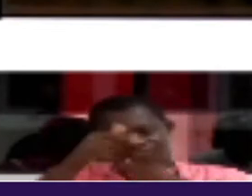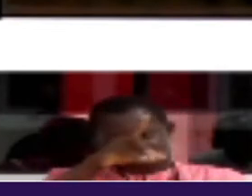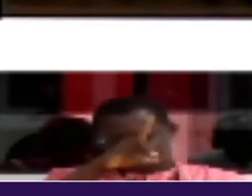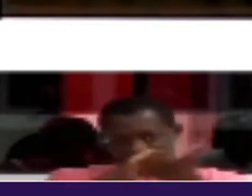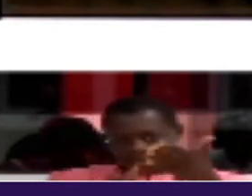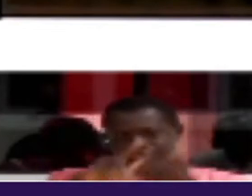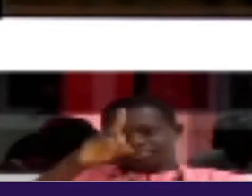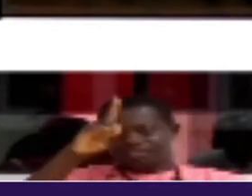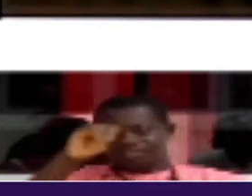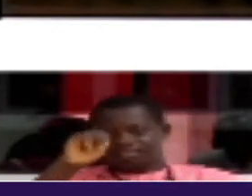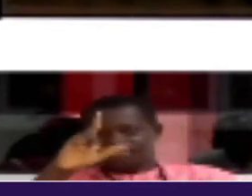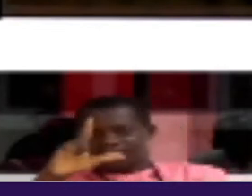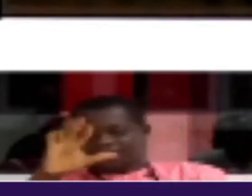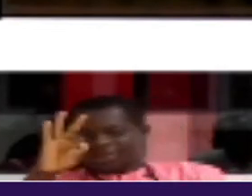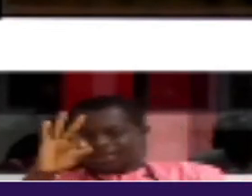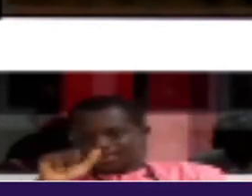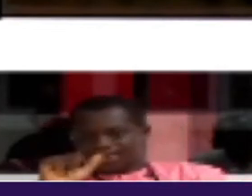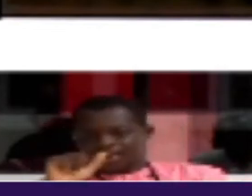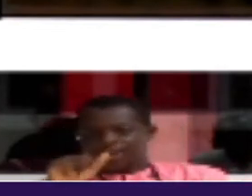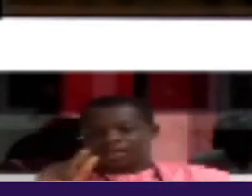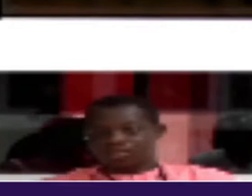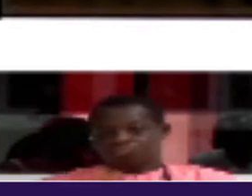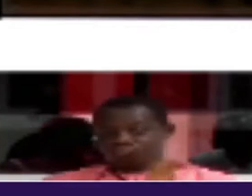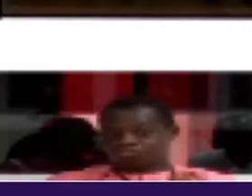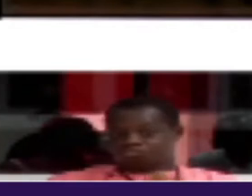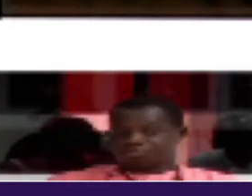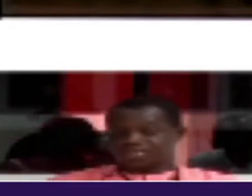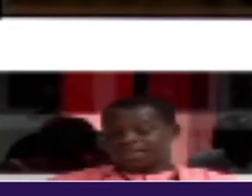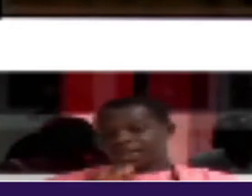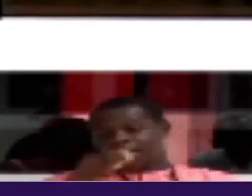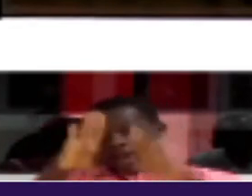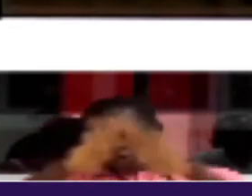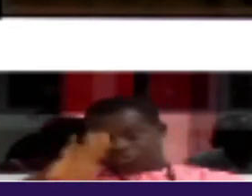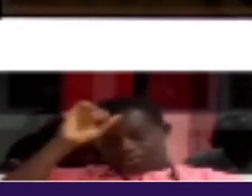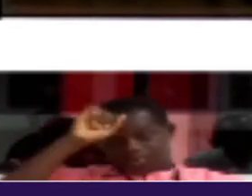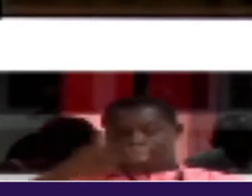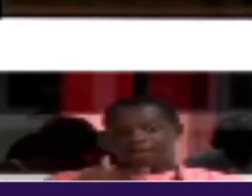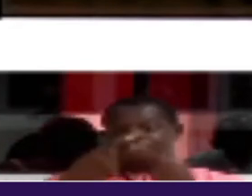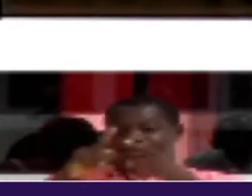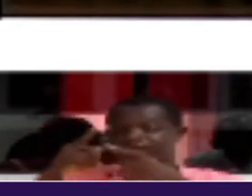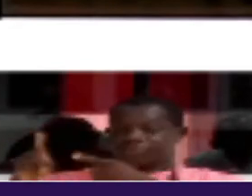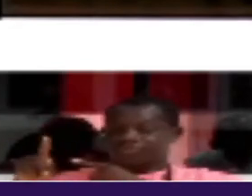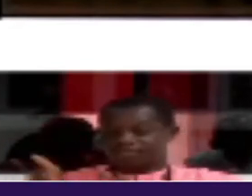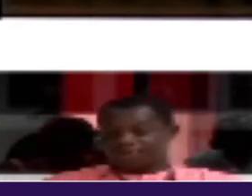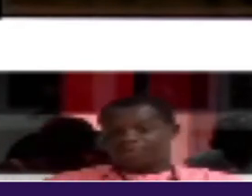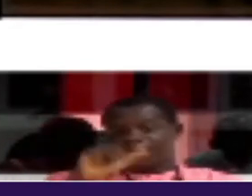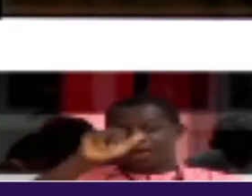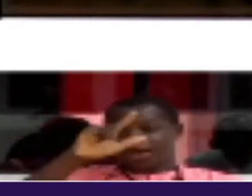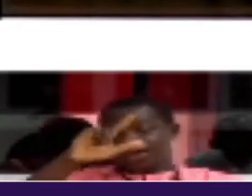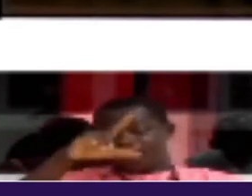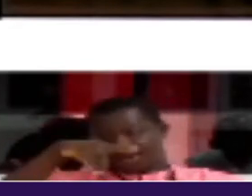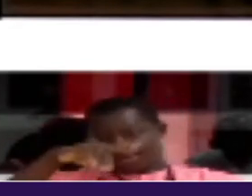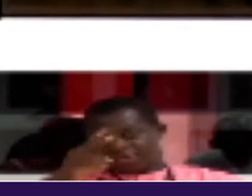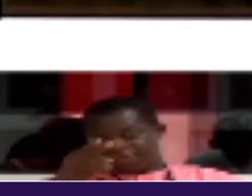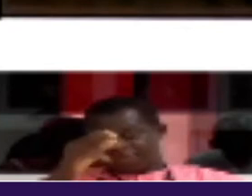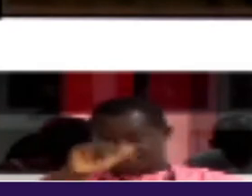Because in the State House, we have different companies. We have the Alpha, the Bravo, the Charlie, and the Delta Company. And who was